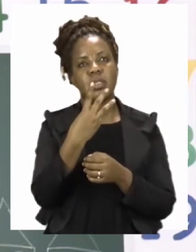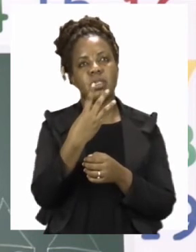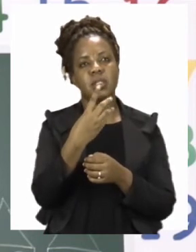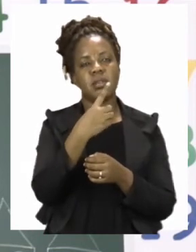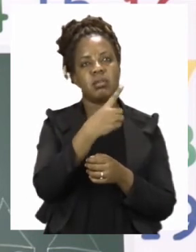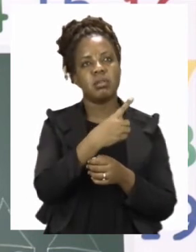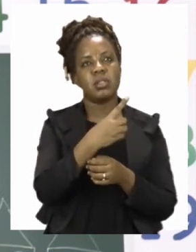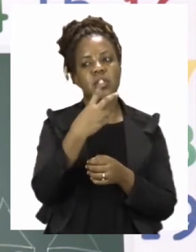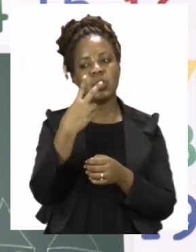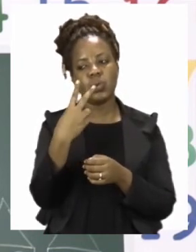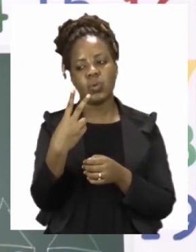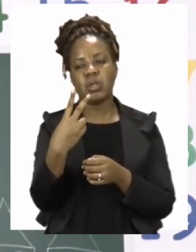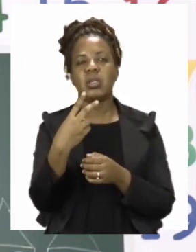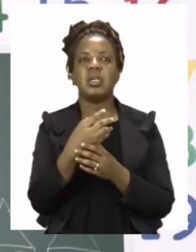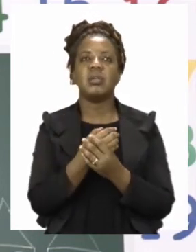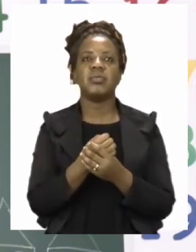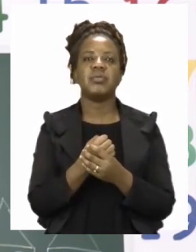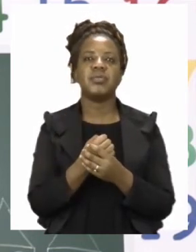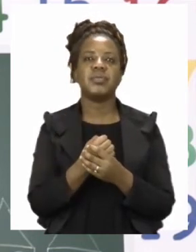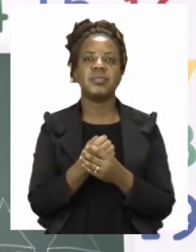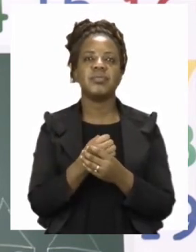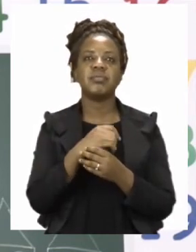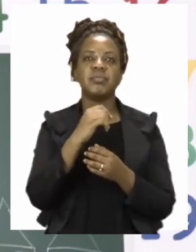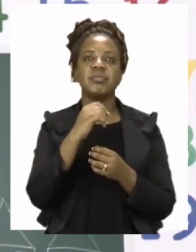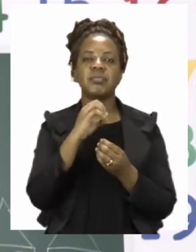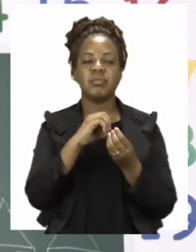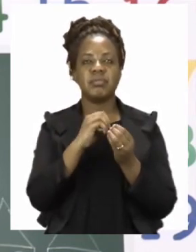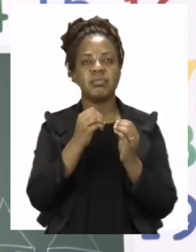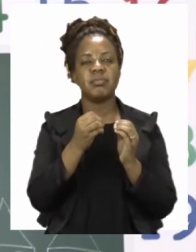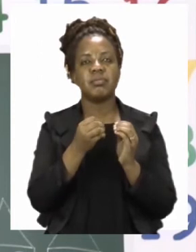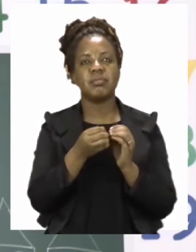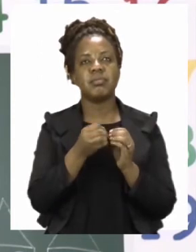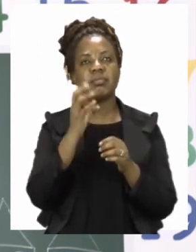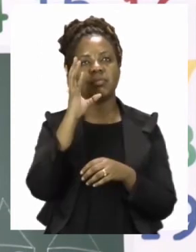we have 18, which makes 18 our answer.